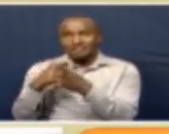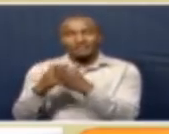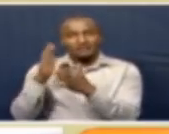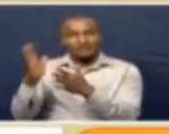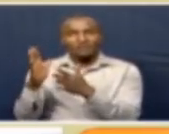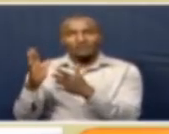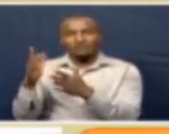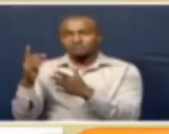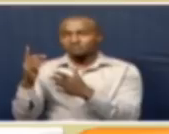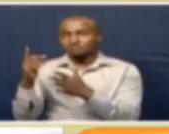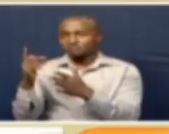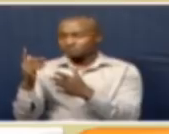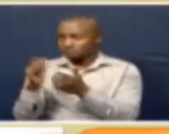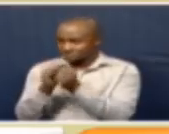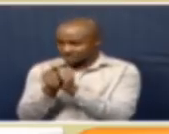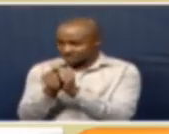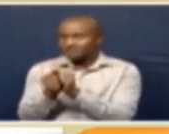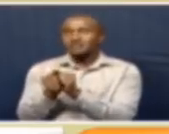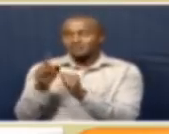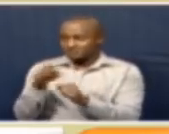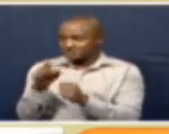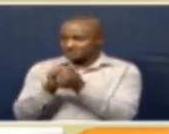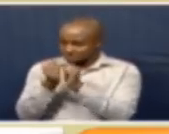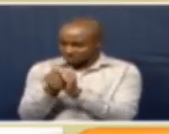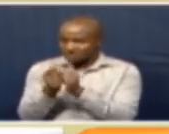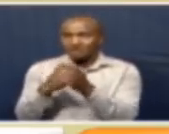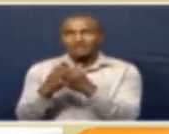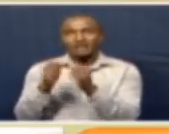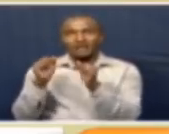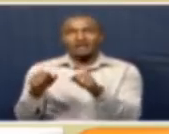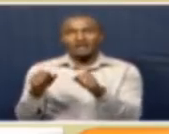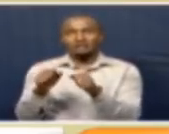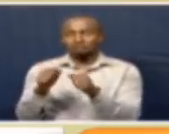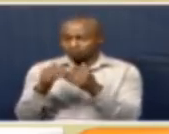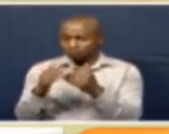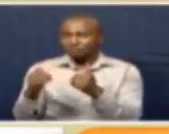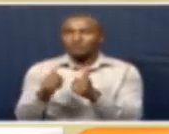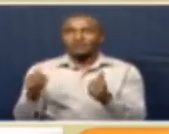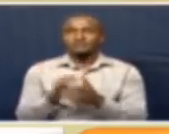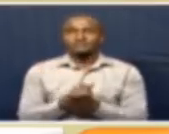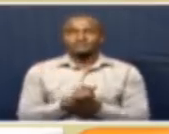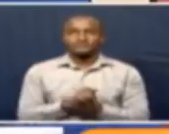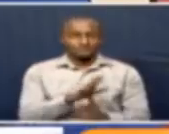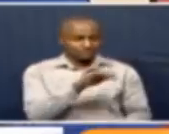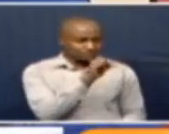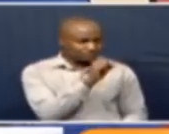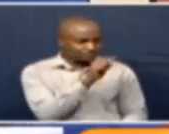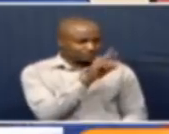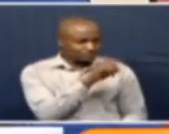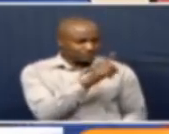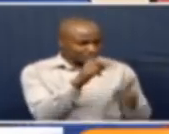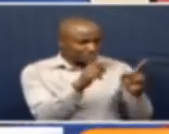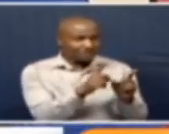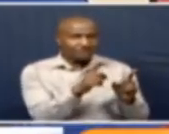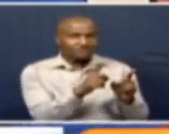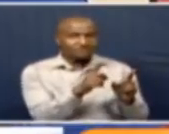come forward and own up to their mistakes and probably decide to change. Yeah. Steve, for just very briefly from